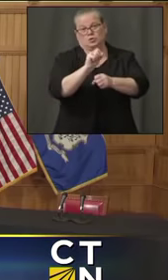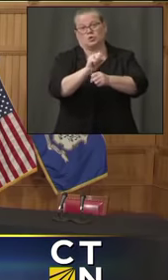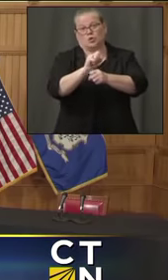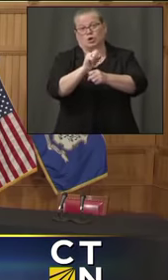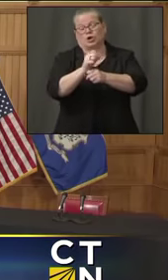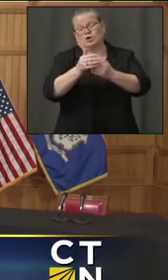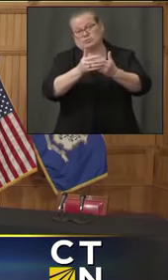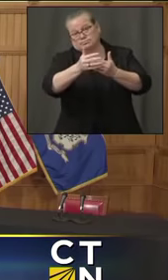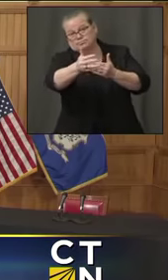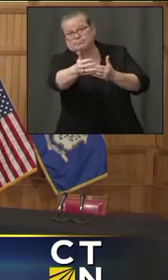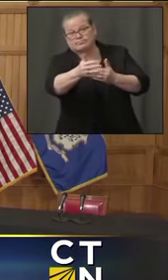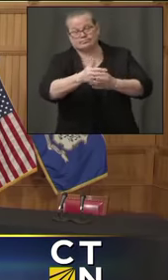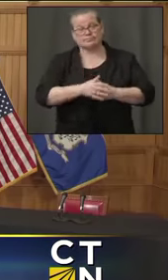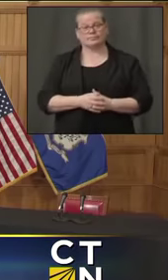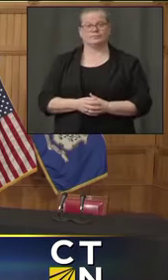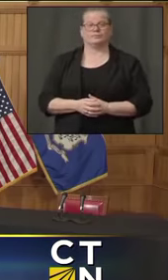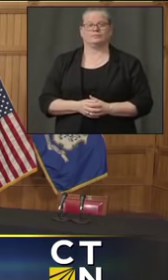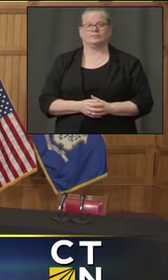CT News Junkie.